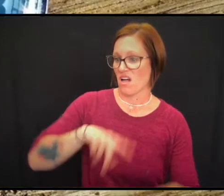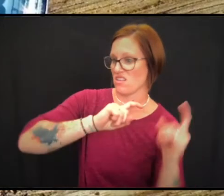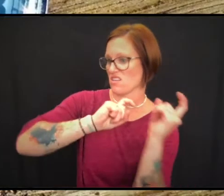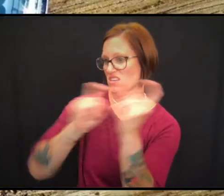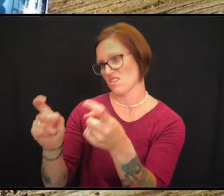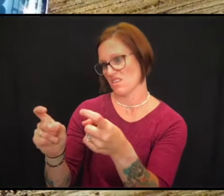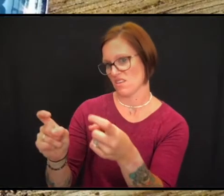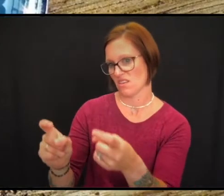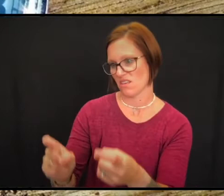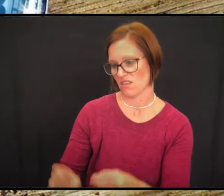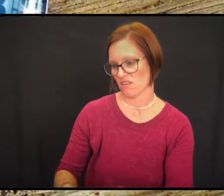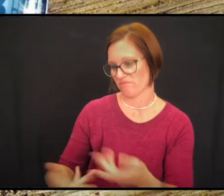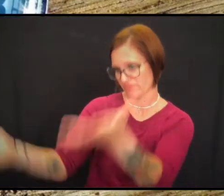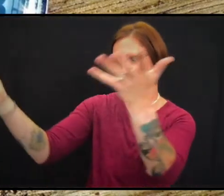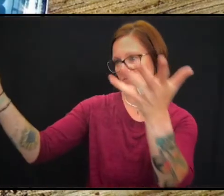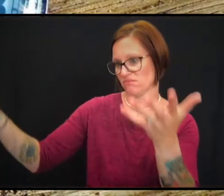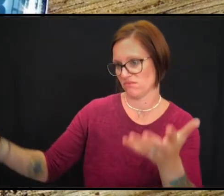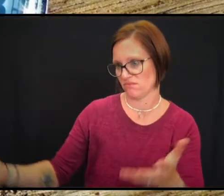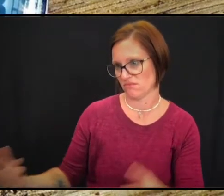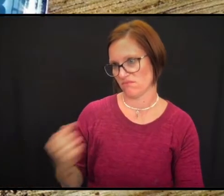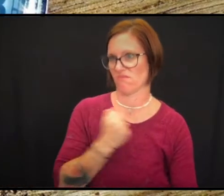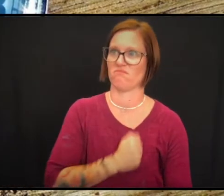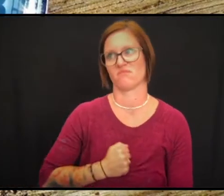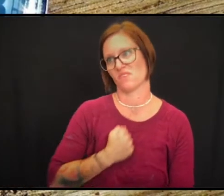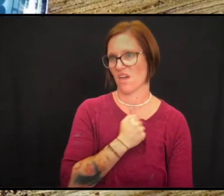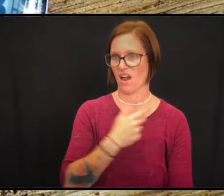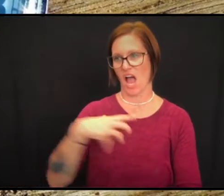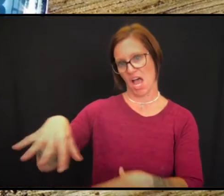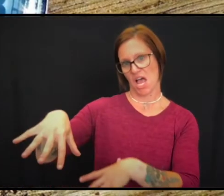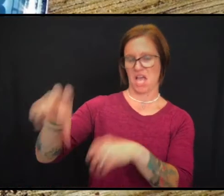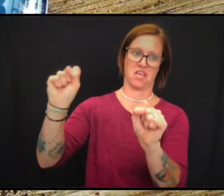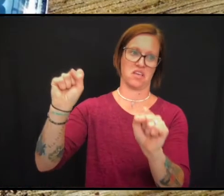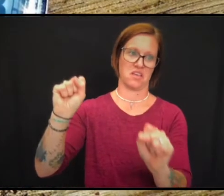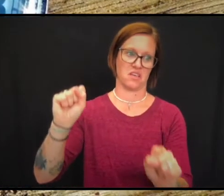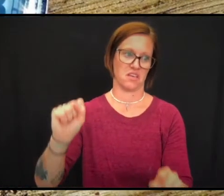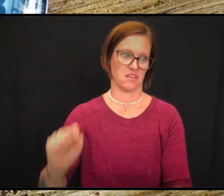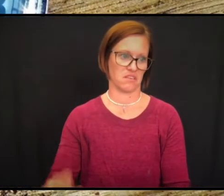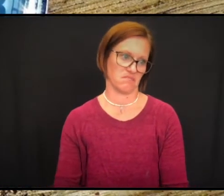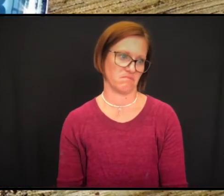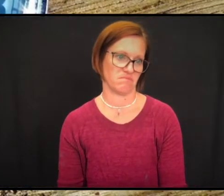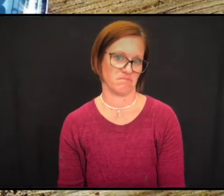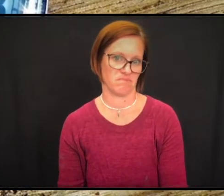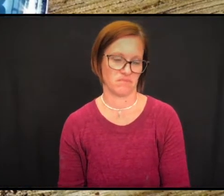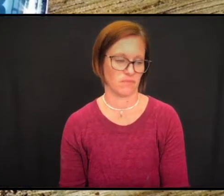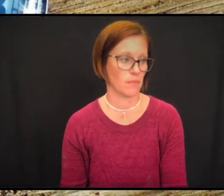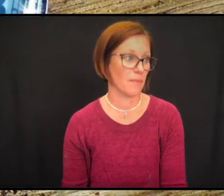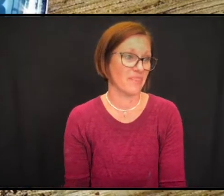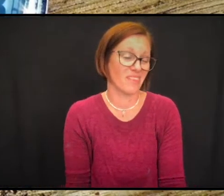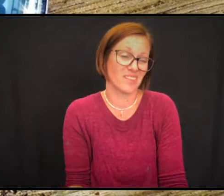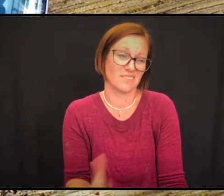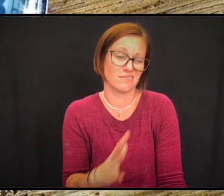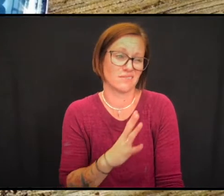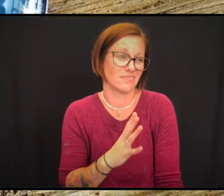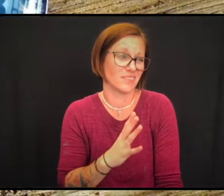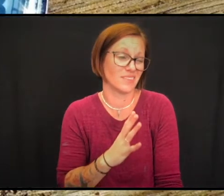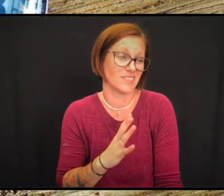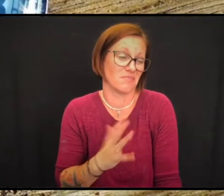Rose. Here you go. I'm sorry for taking the watch. That's okay.